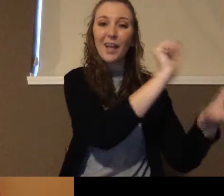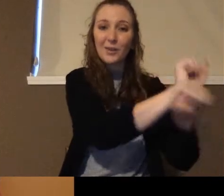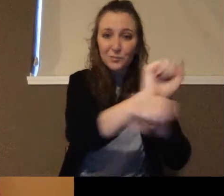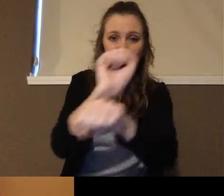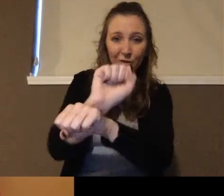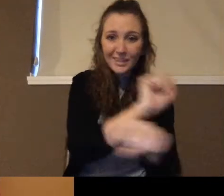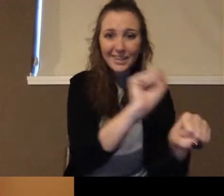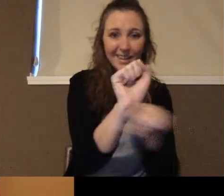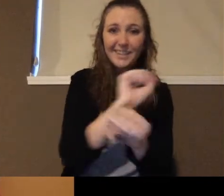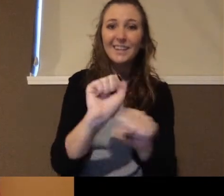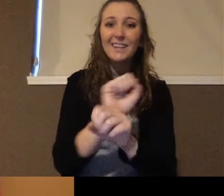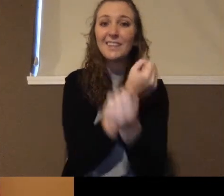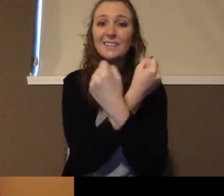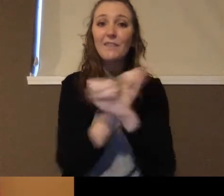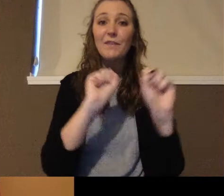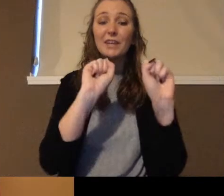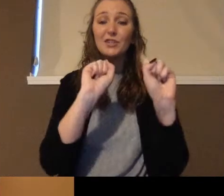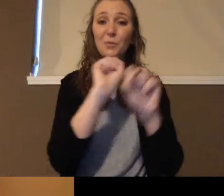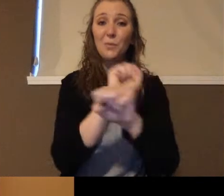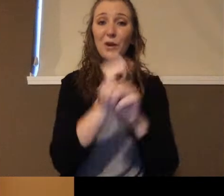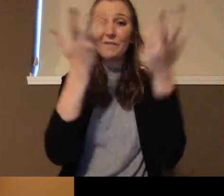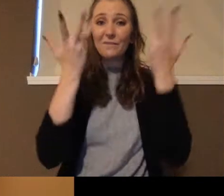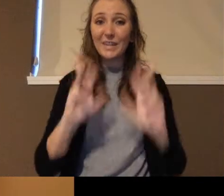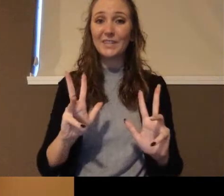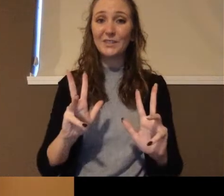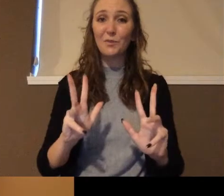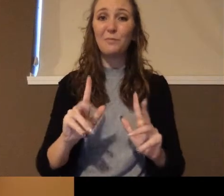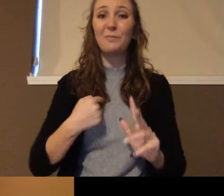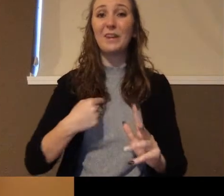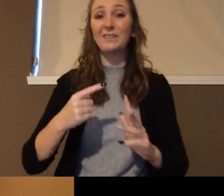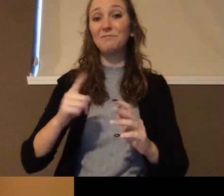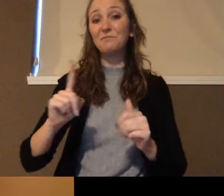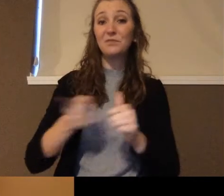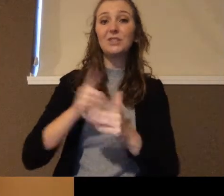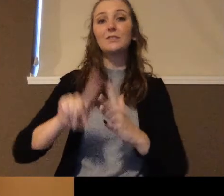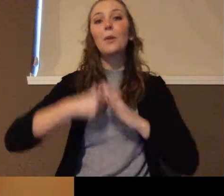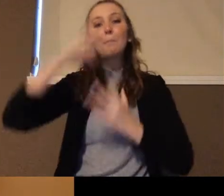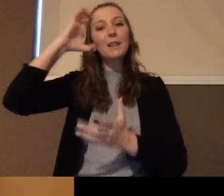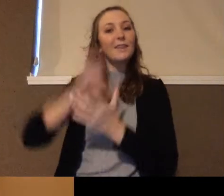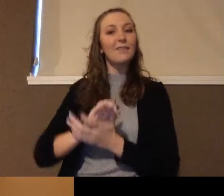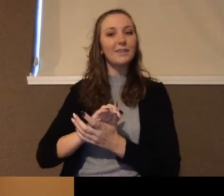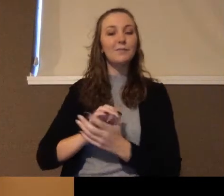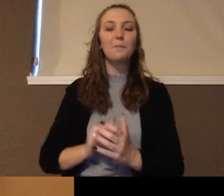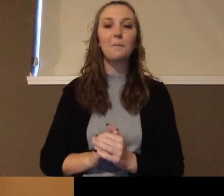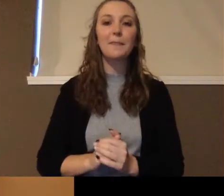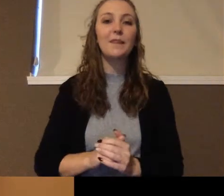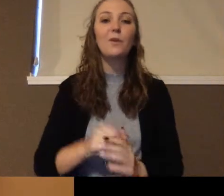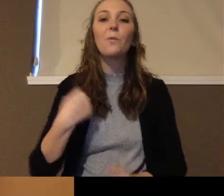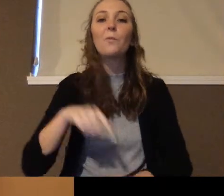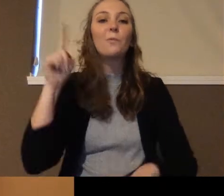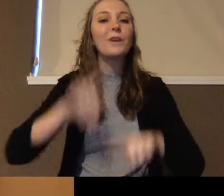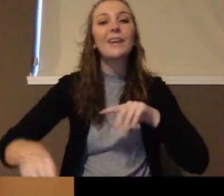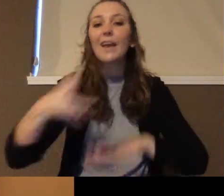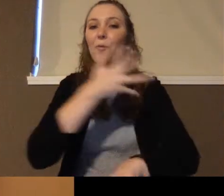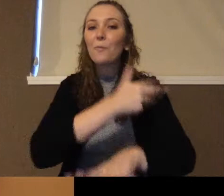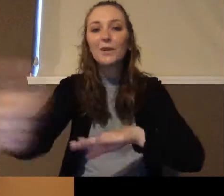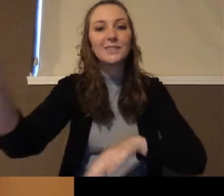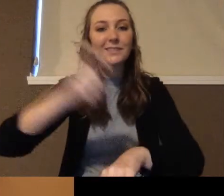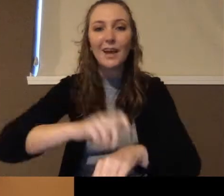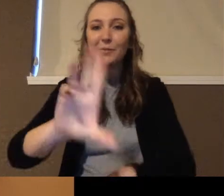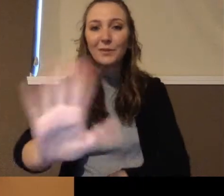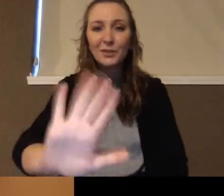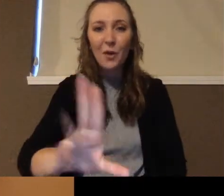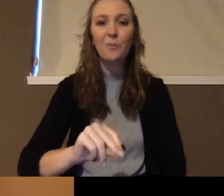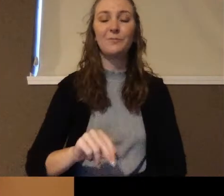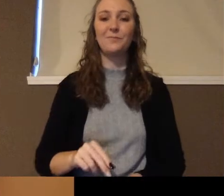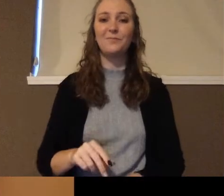is putting the finishing touches on the salvation work God began when we first believed. We can't afford to waste